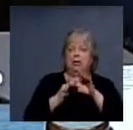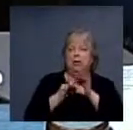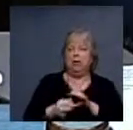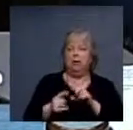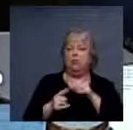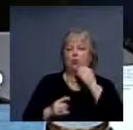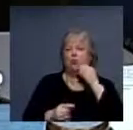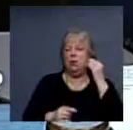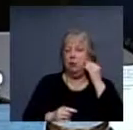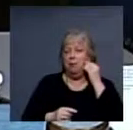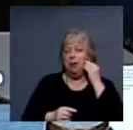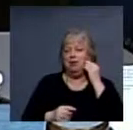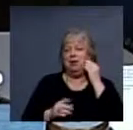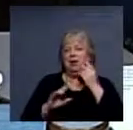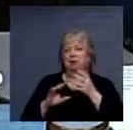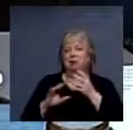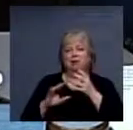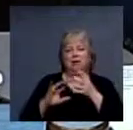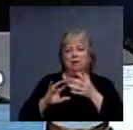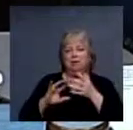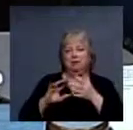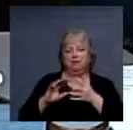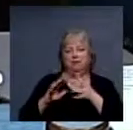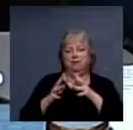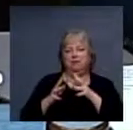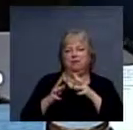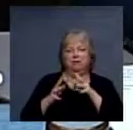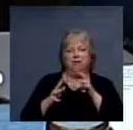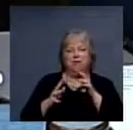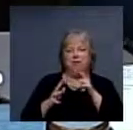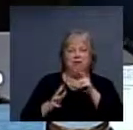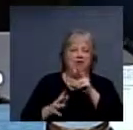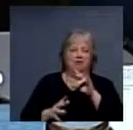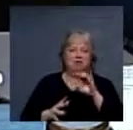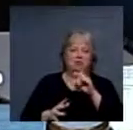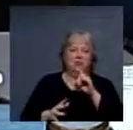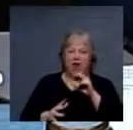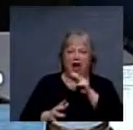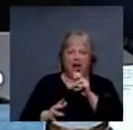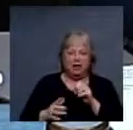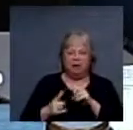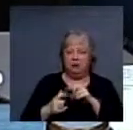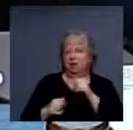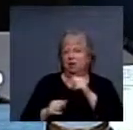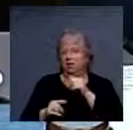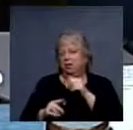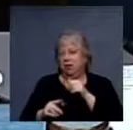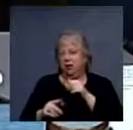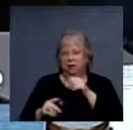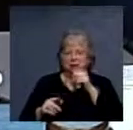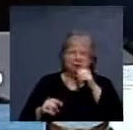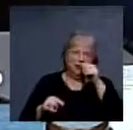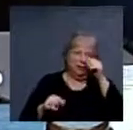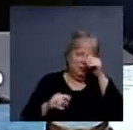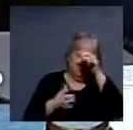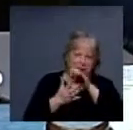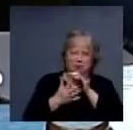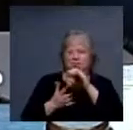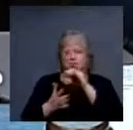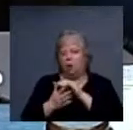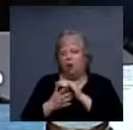a spouse or ex-boyfriend or girlfriend, or it was a brother or a sister, it was a relative,